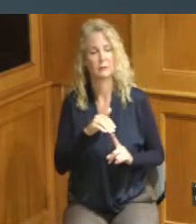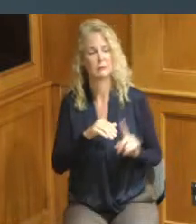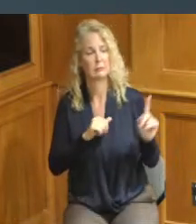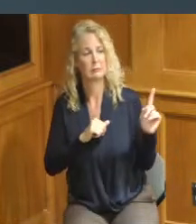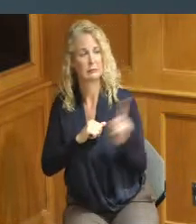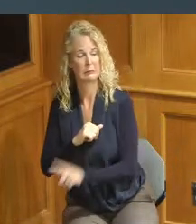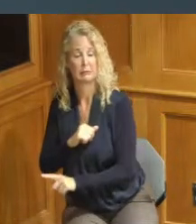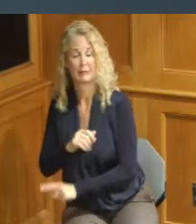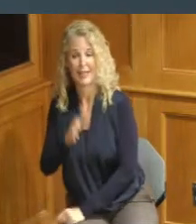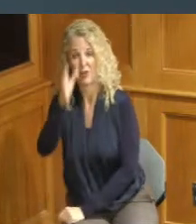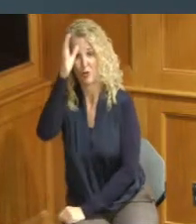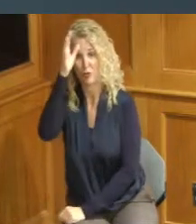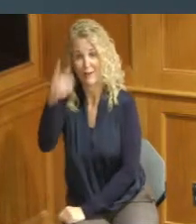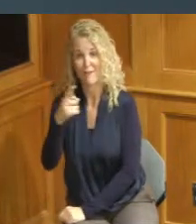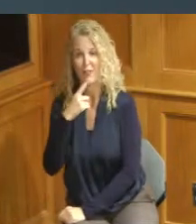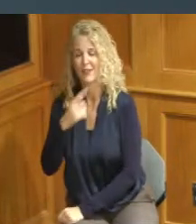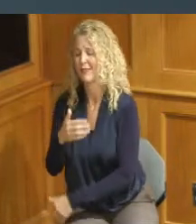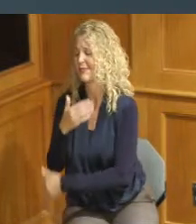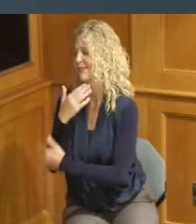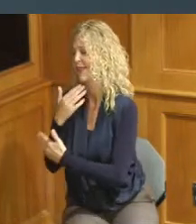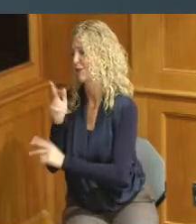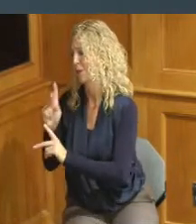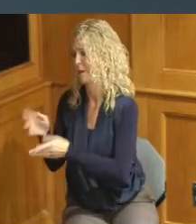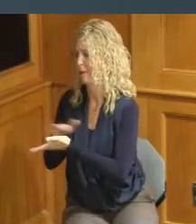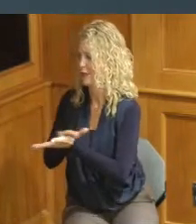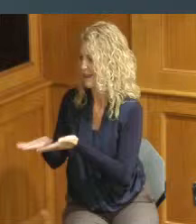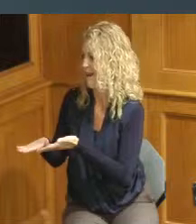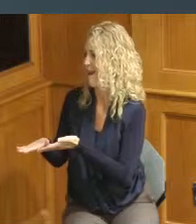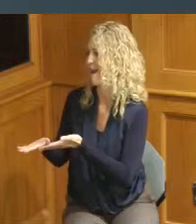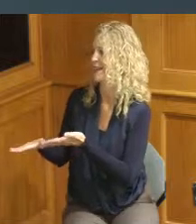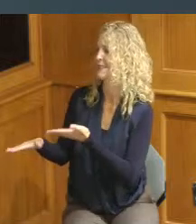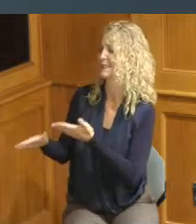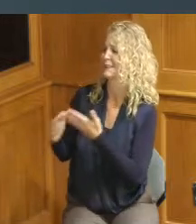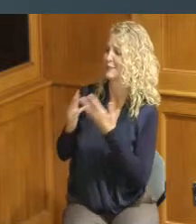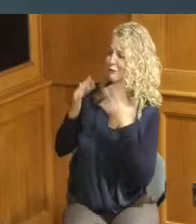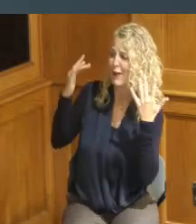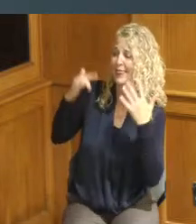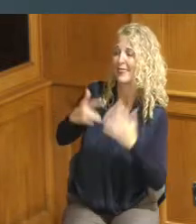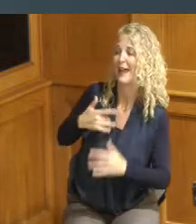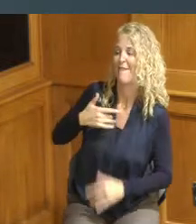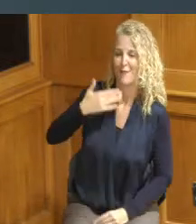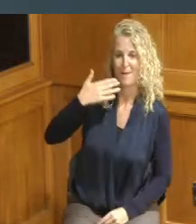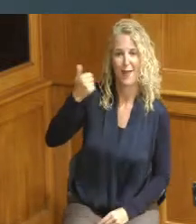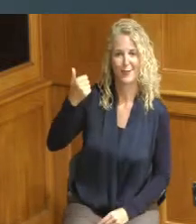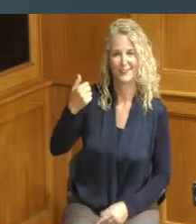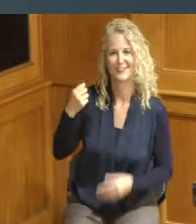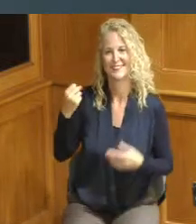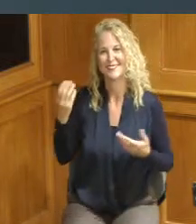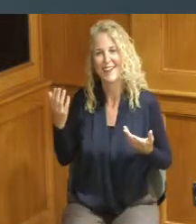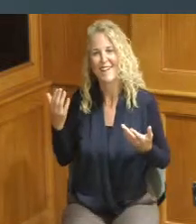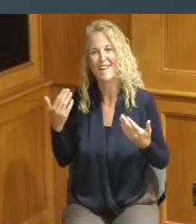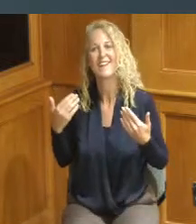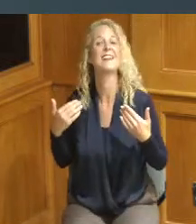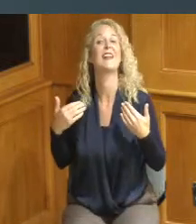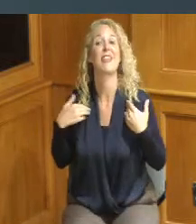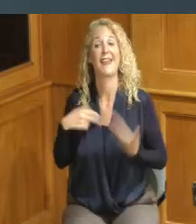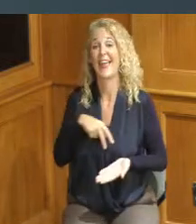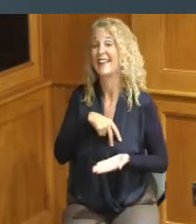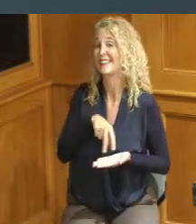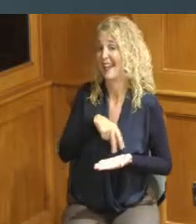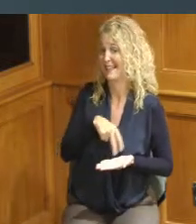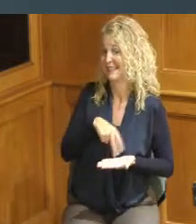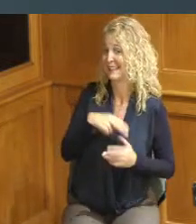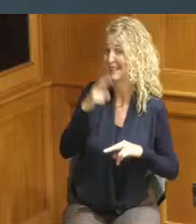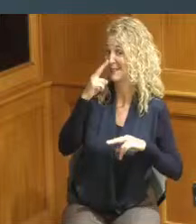"Thank you. I was able to get help. The people were nice, and I feel so much better now." So they also had line dancing, a lot of